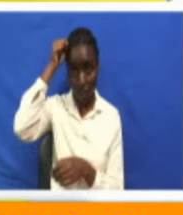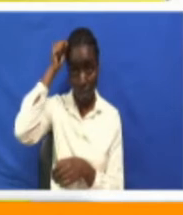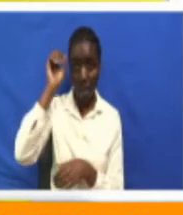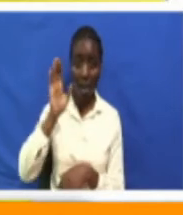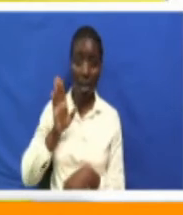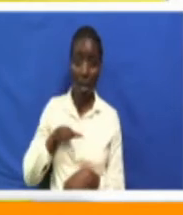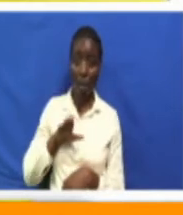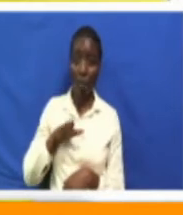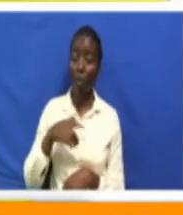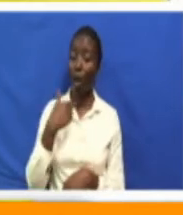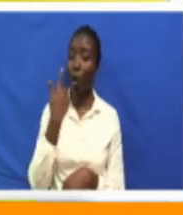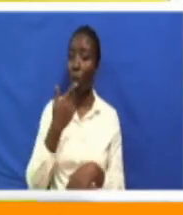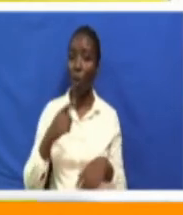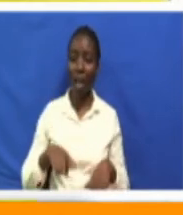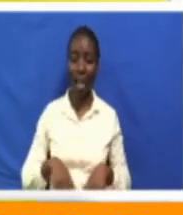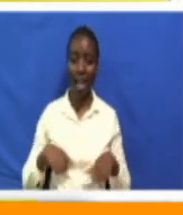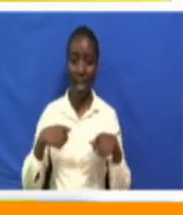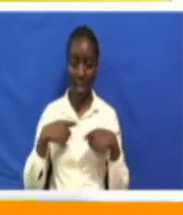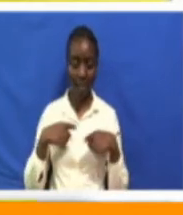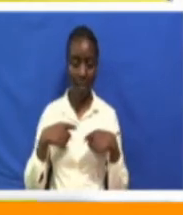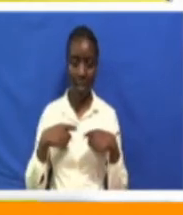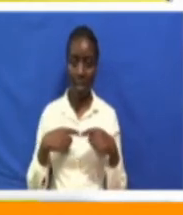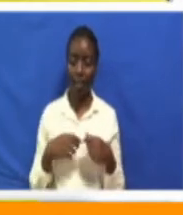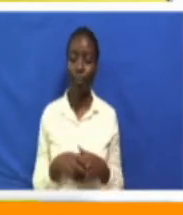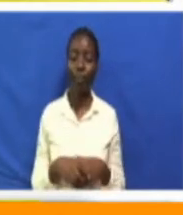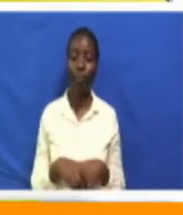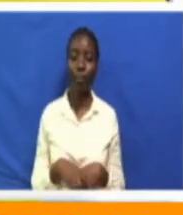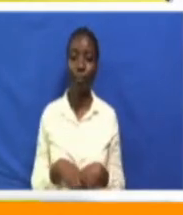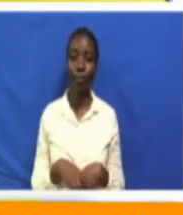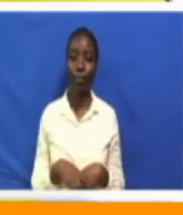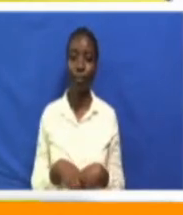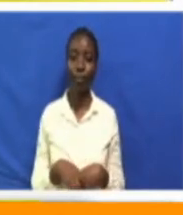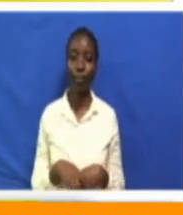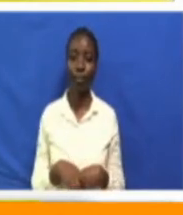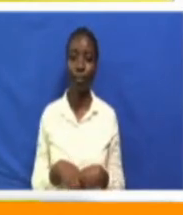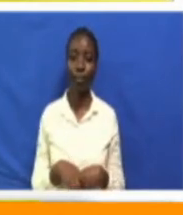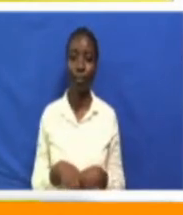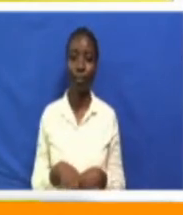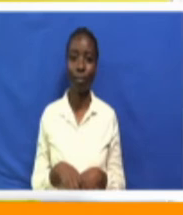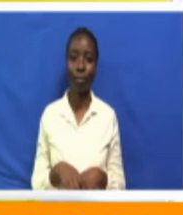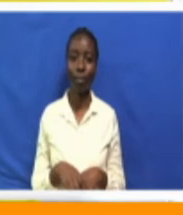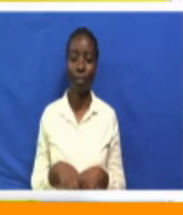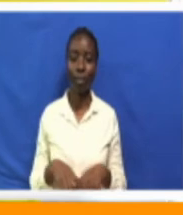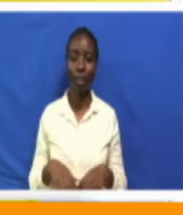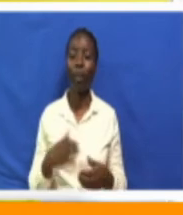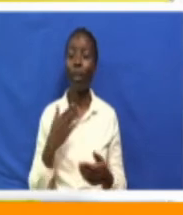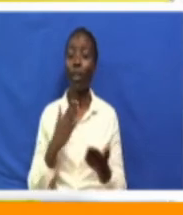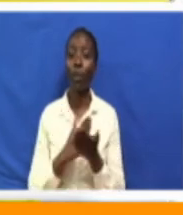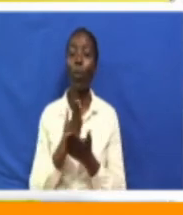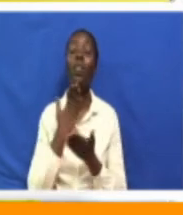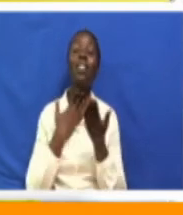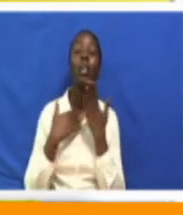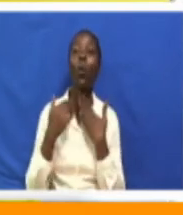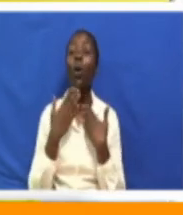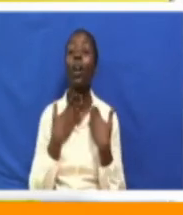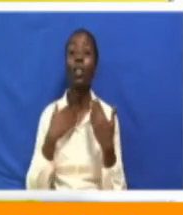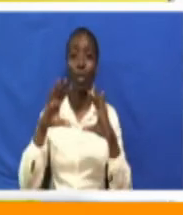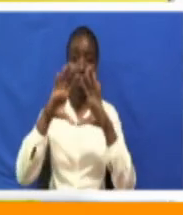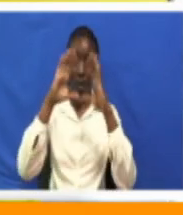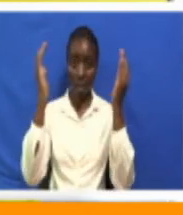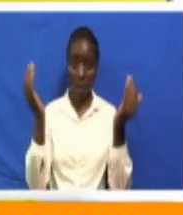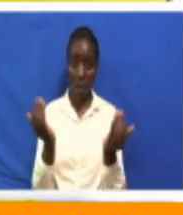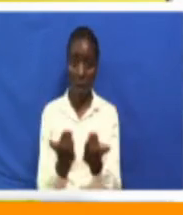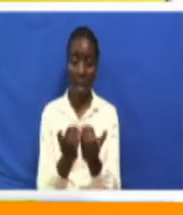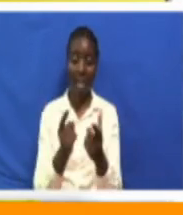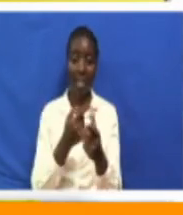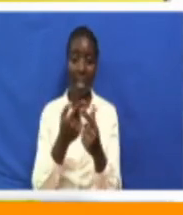who was living a life in pursuit of pleasures of the world the Lord